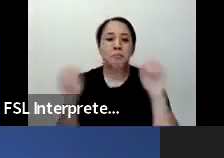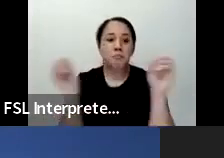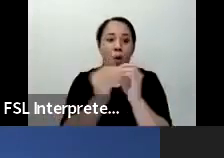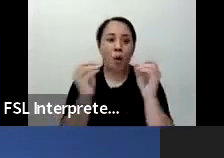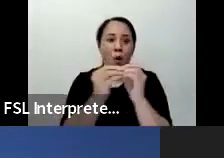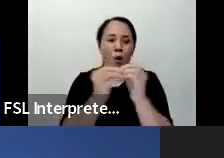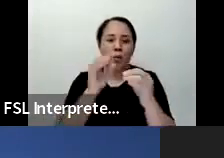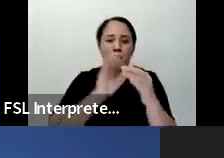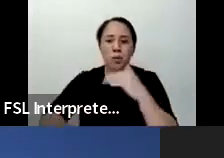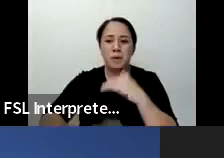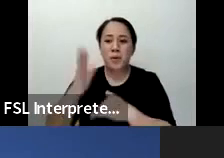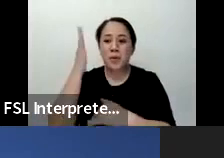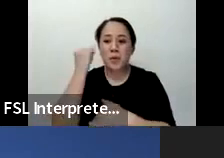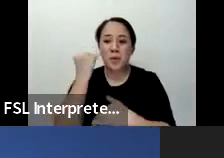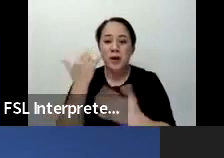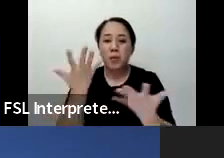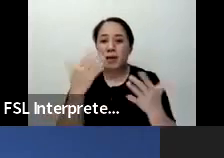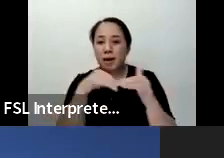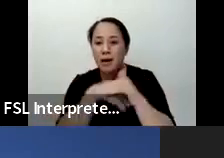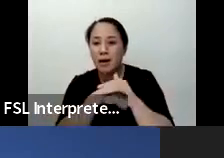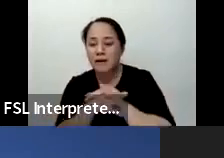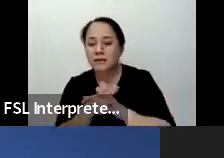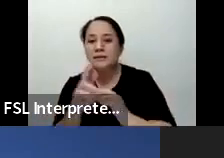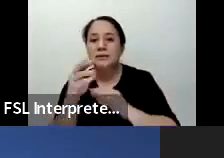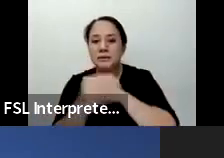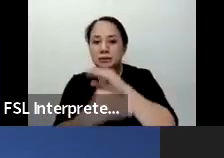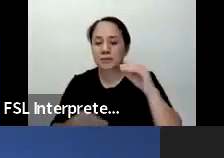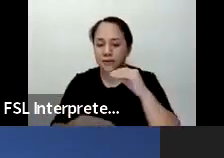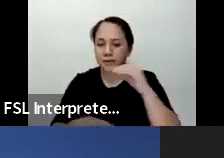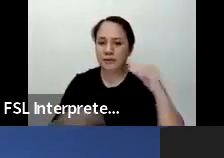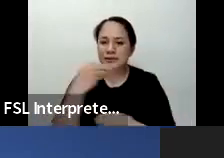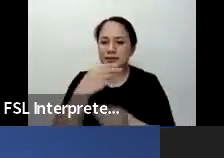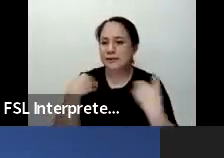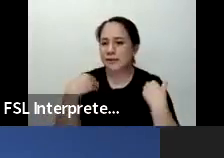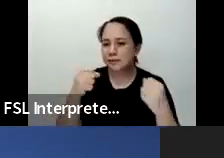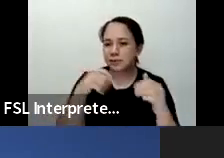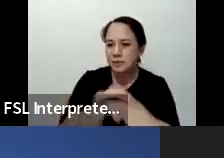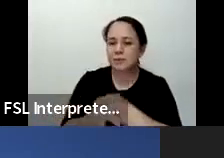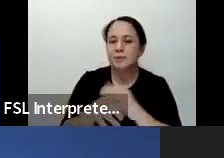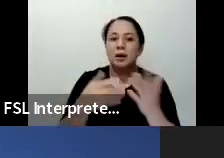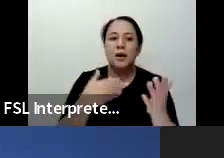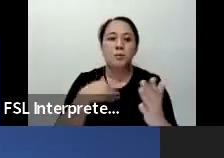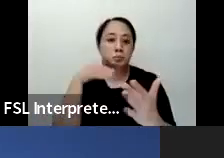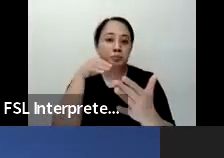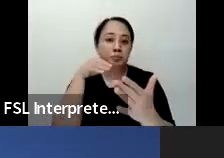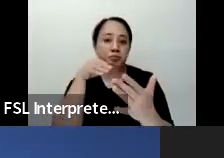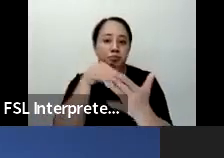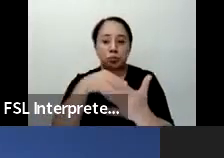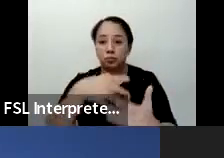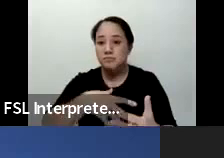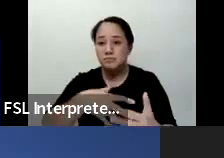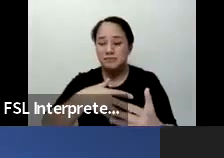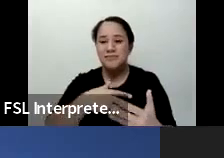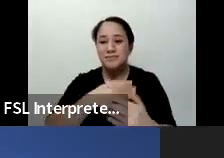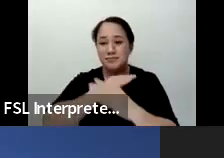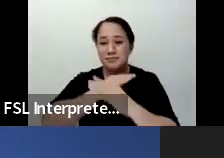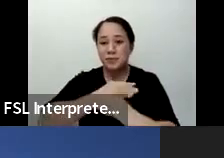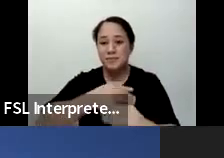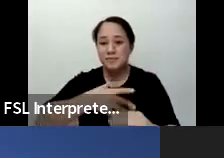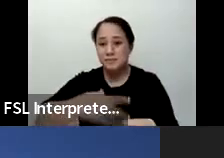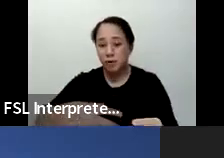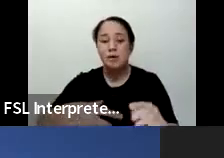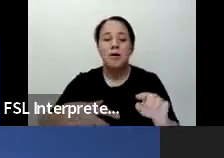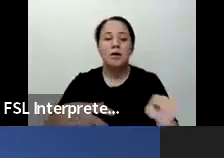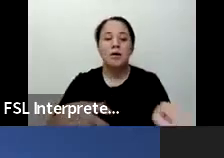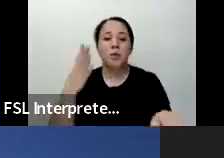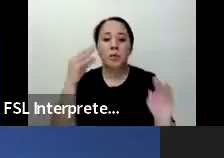births due to less access to reproductive health services or contraceptives. Also because of more time spent together because